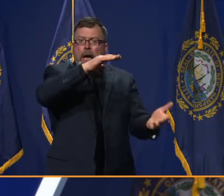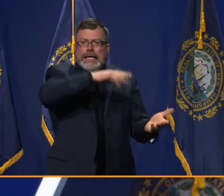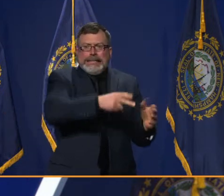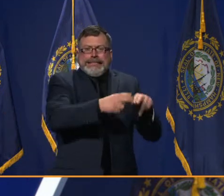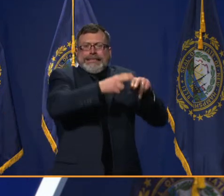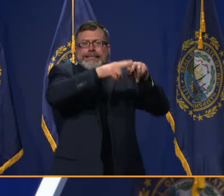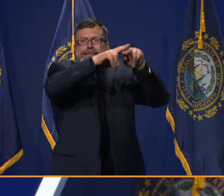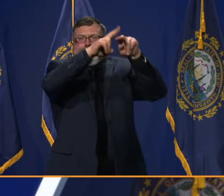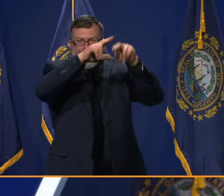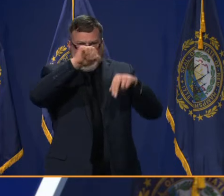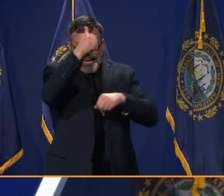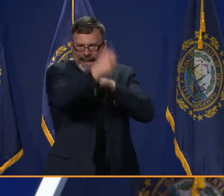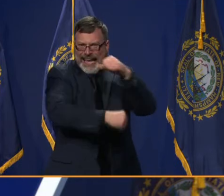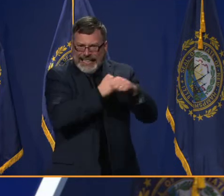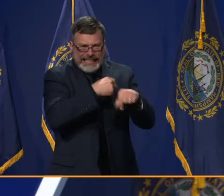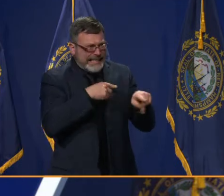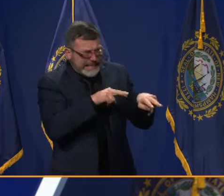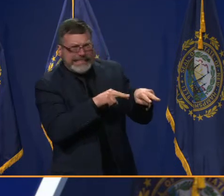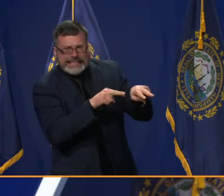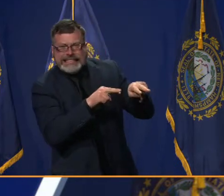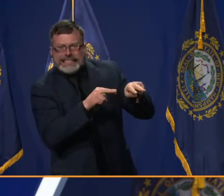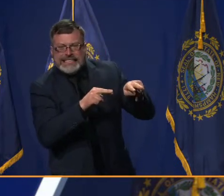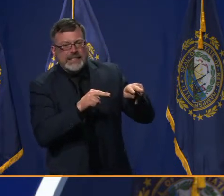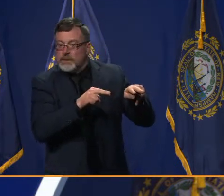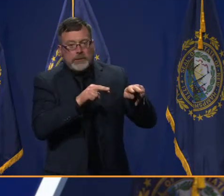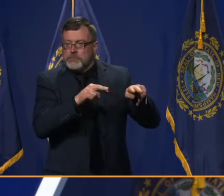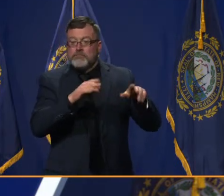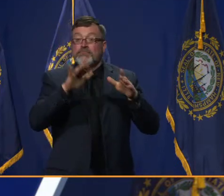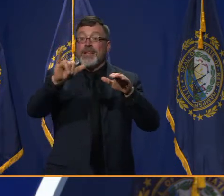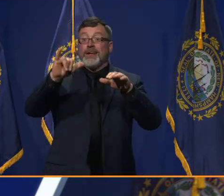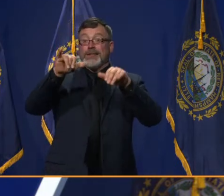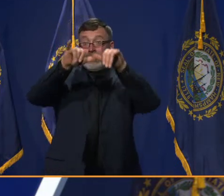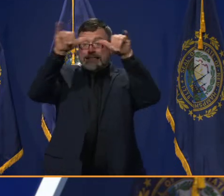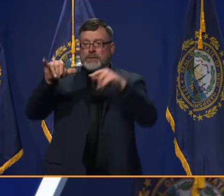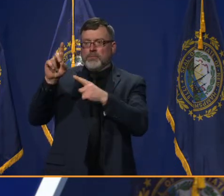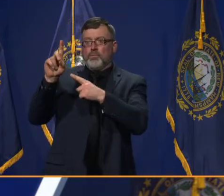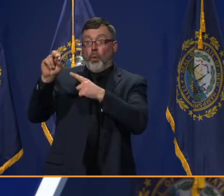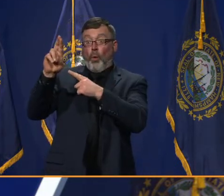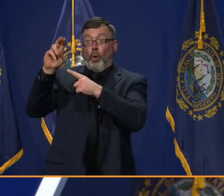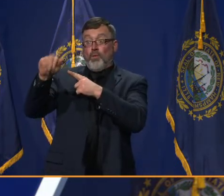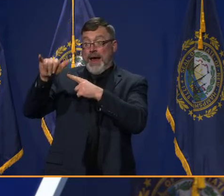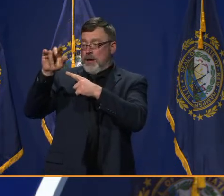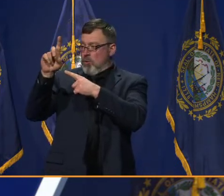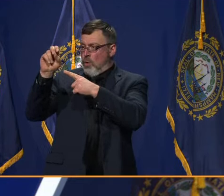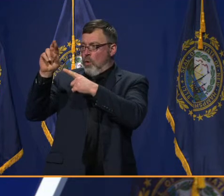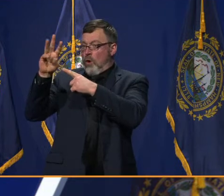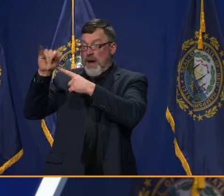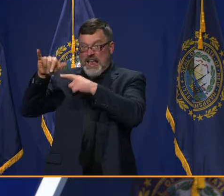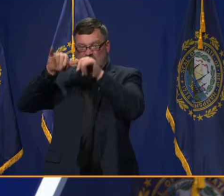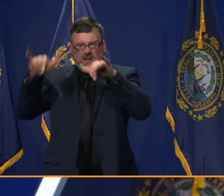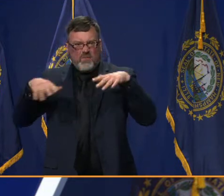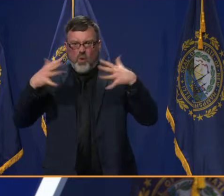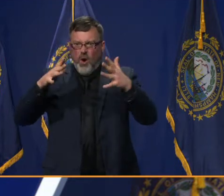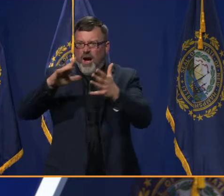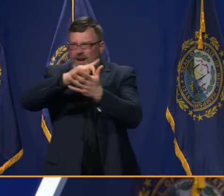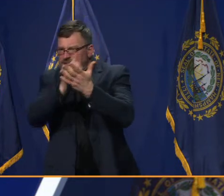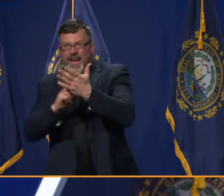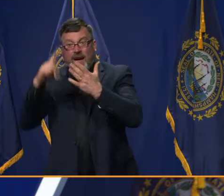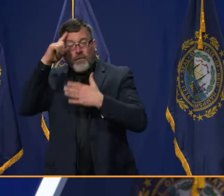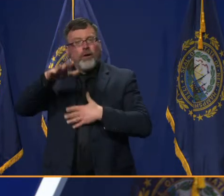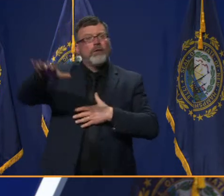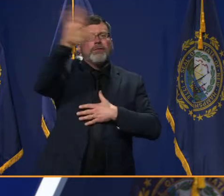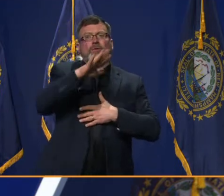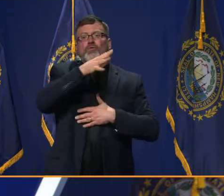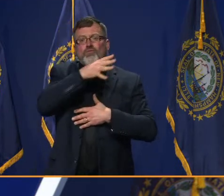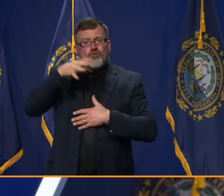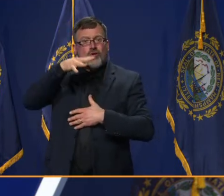increasing overdoses from drugs across our state, our doorway system, designed to help rural communities have equal access to care, it was